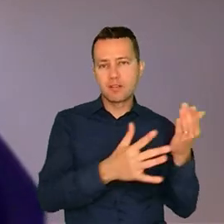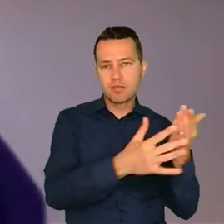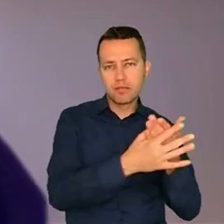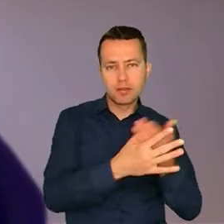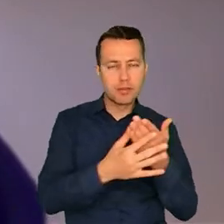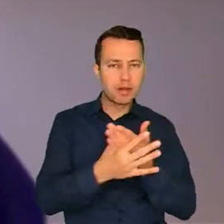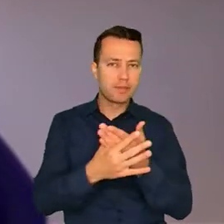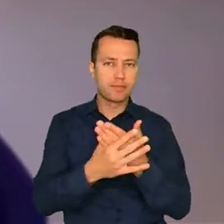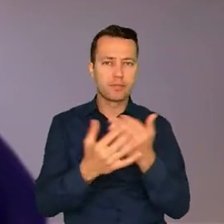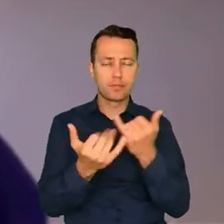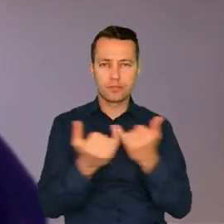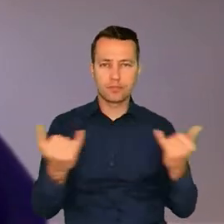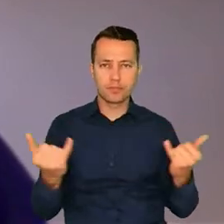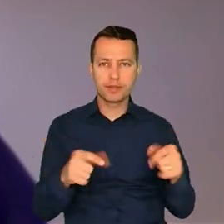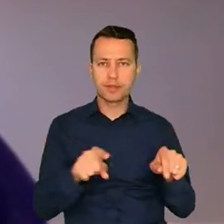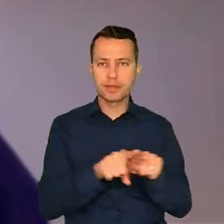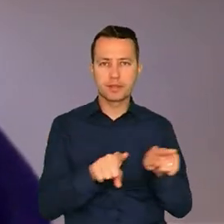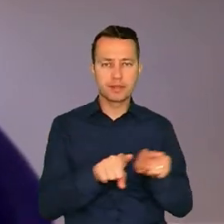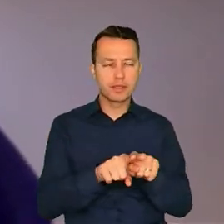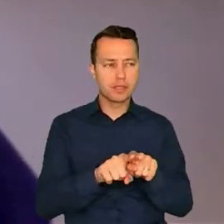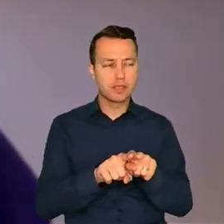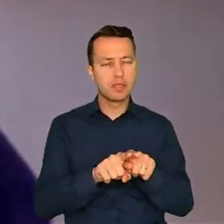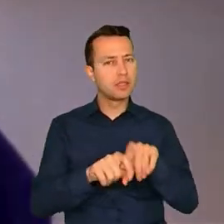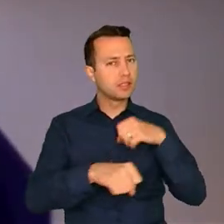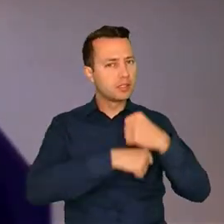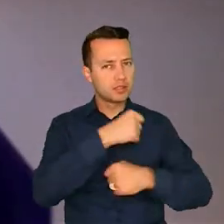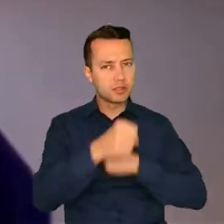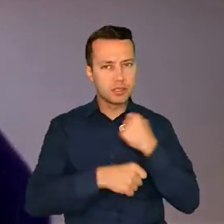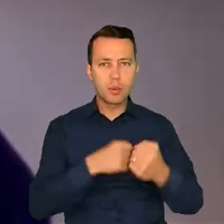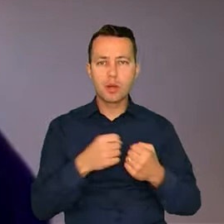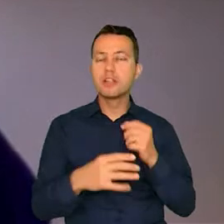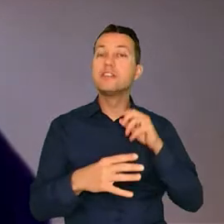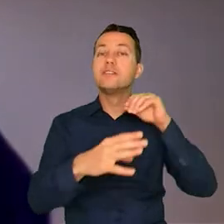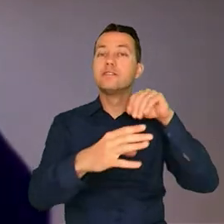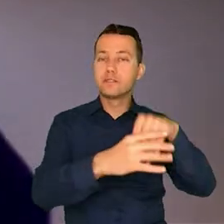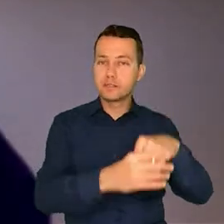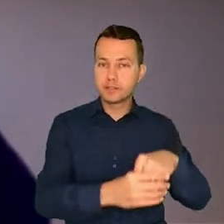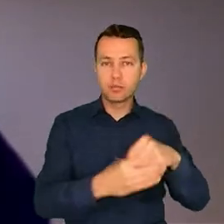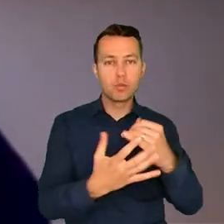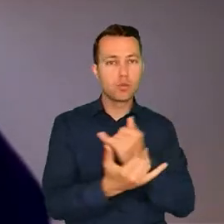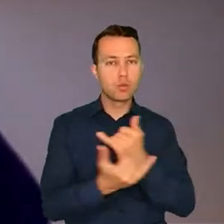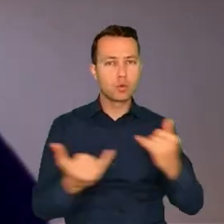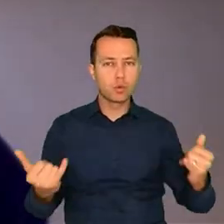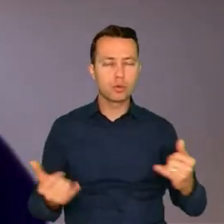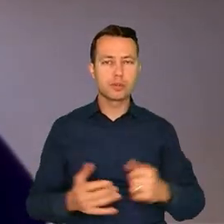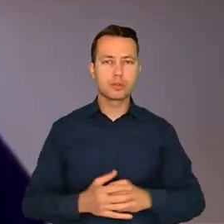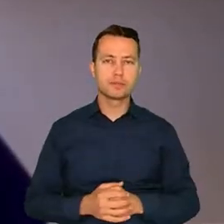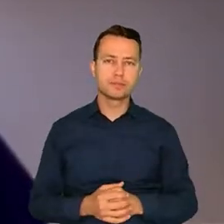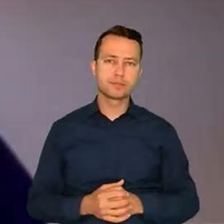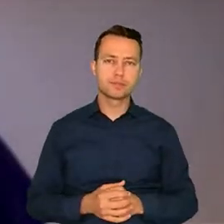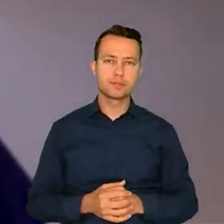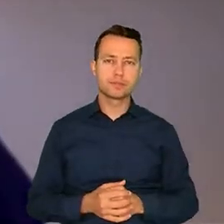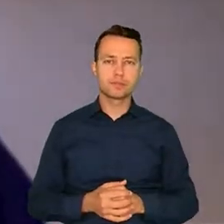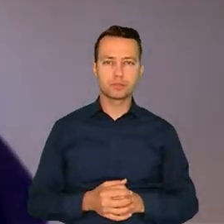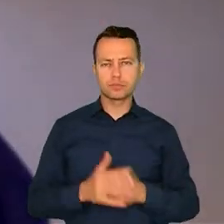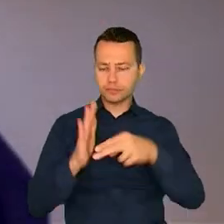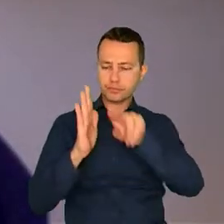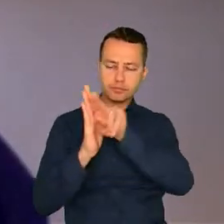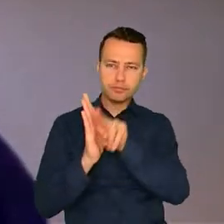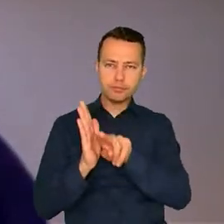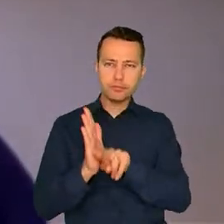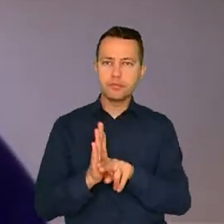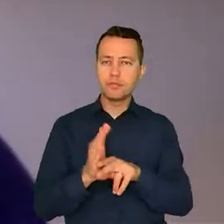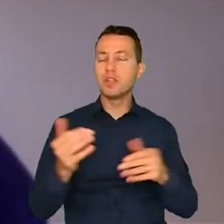connected. This action will be very closely connected with the implementation of various other